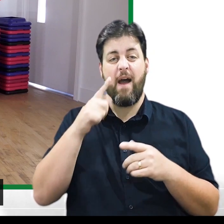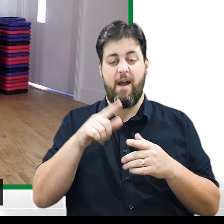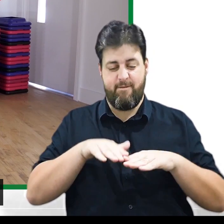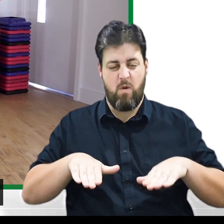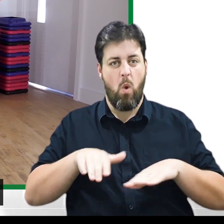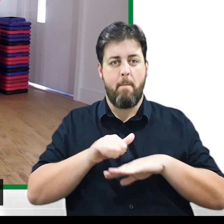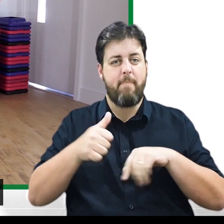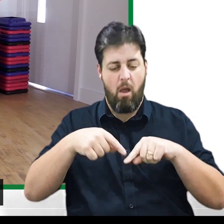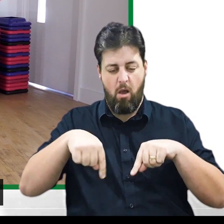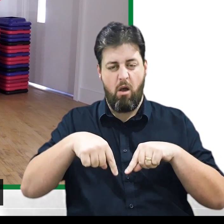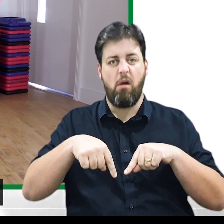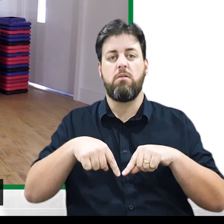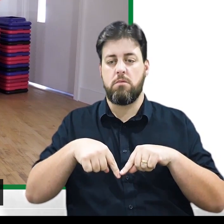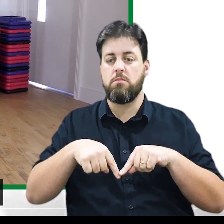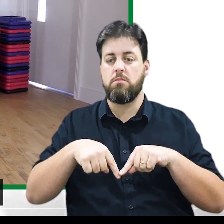this little mark here, and then just jump 2-footed